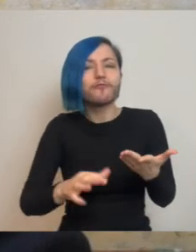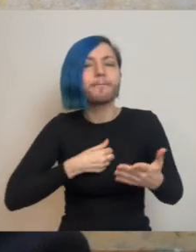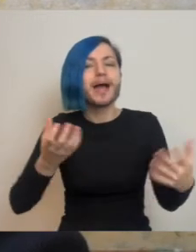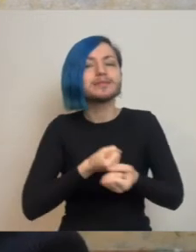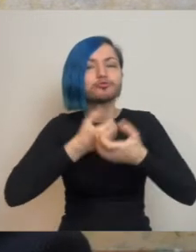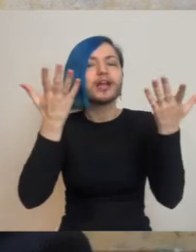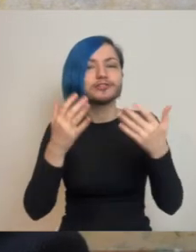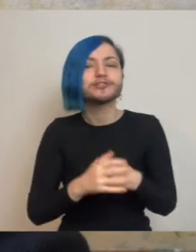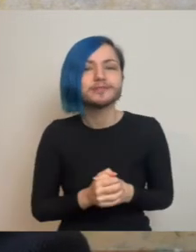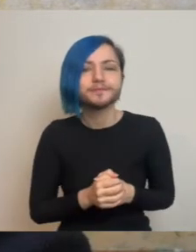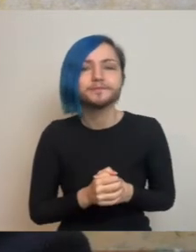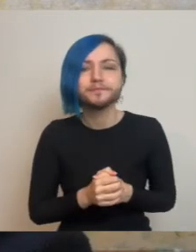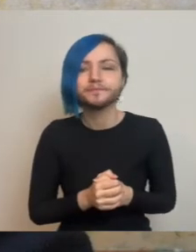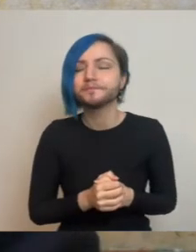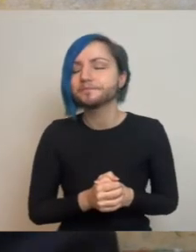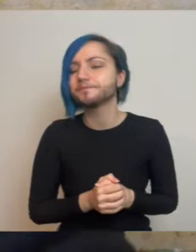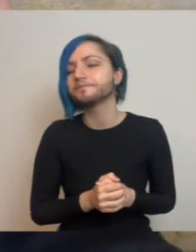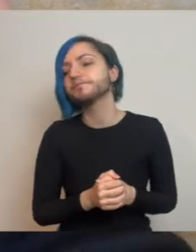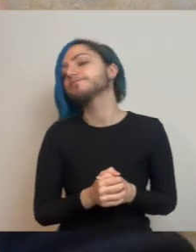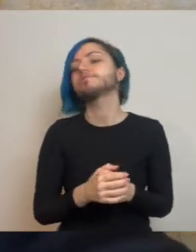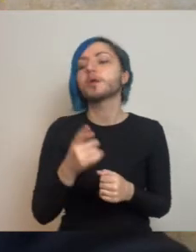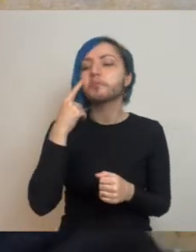work. Okay, let's see.